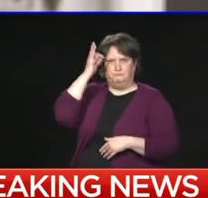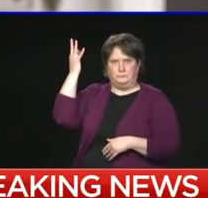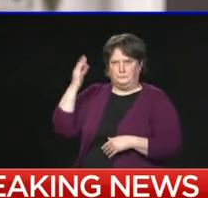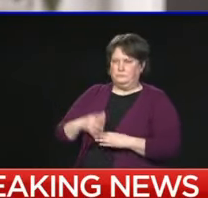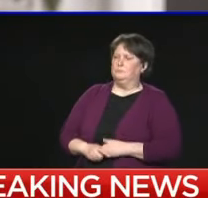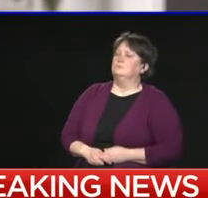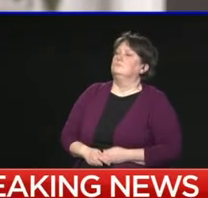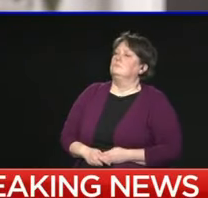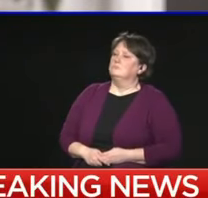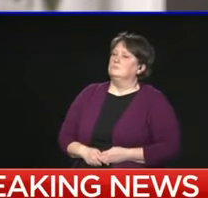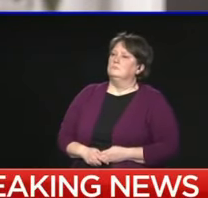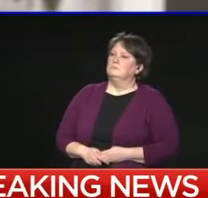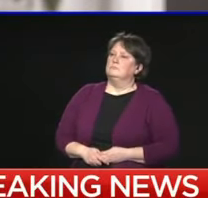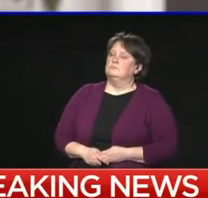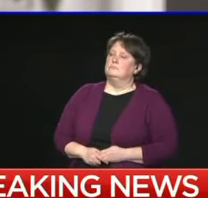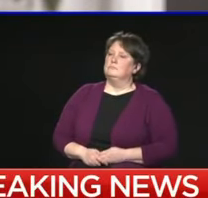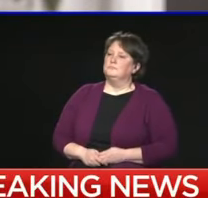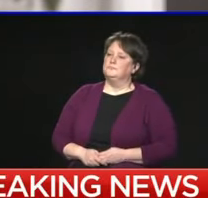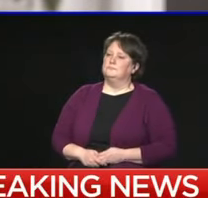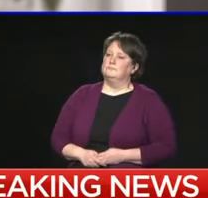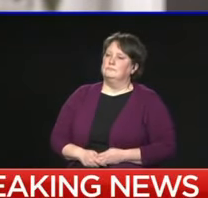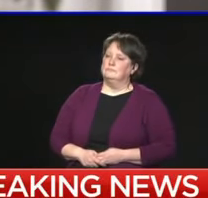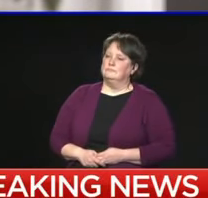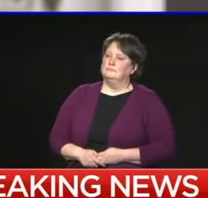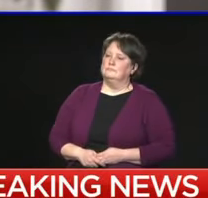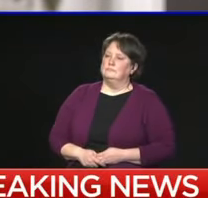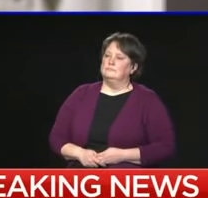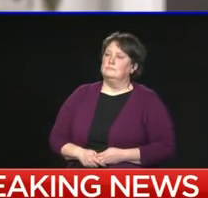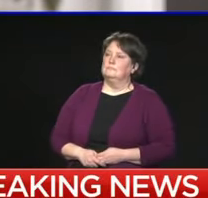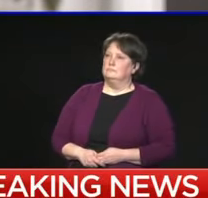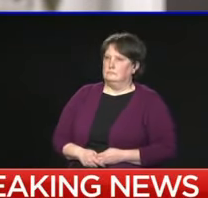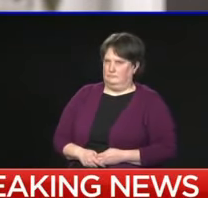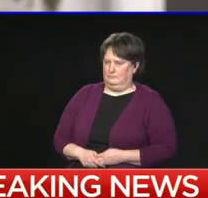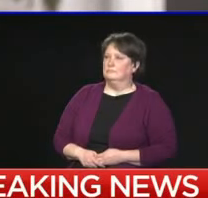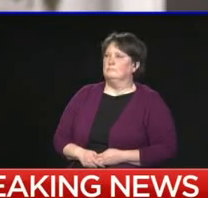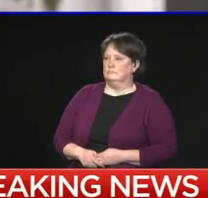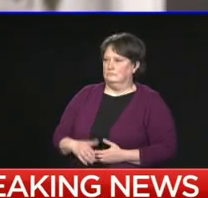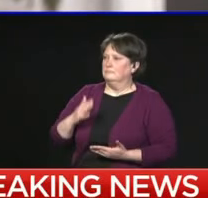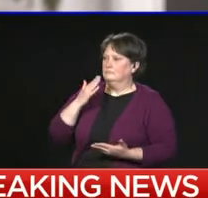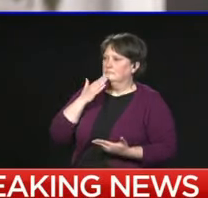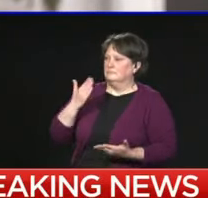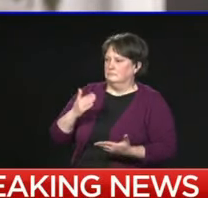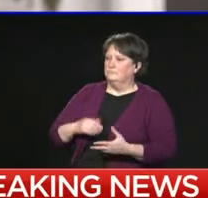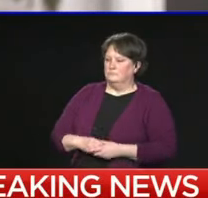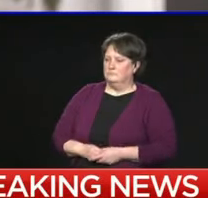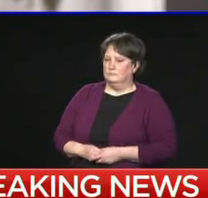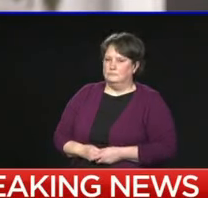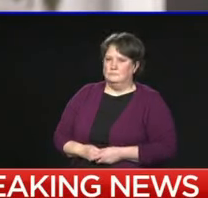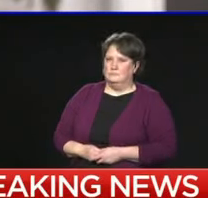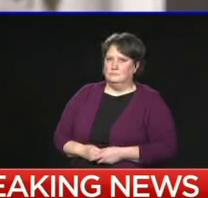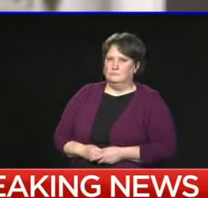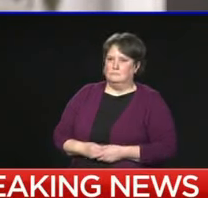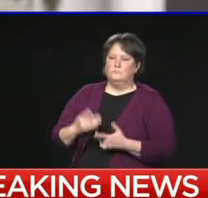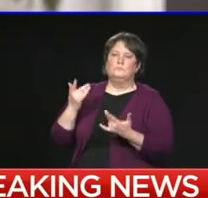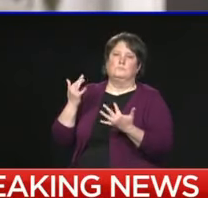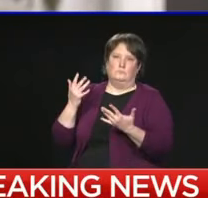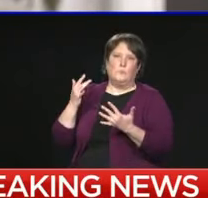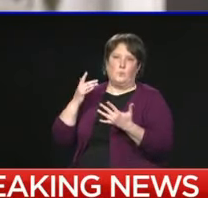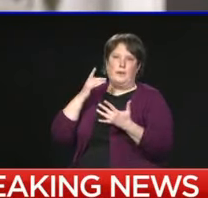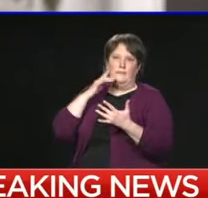à vous. Moderator. Merci. Thank you. If you have a question, please press star 1